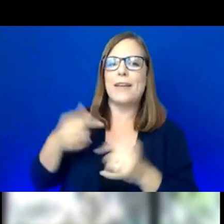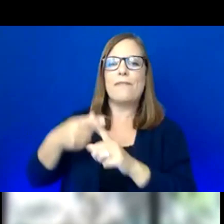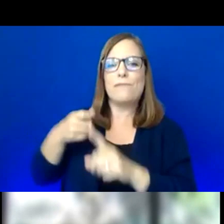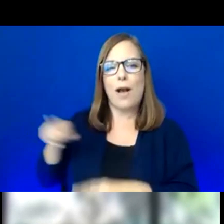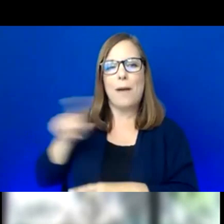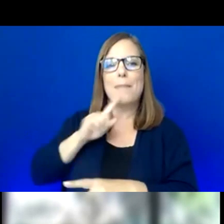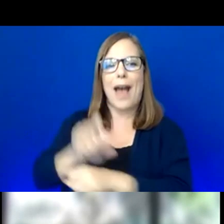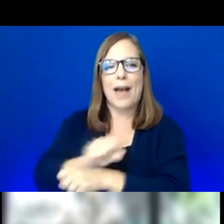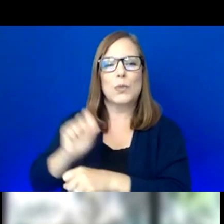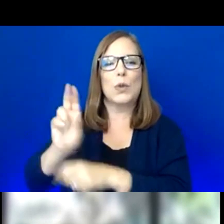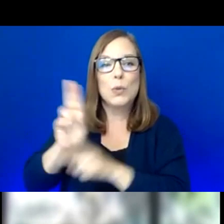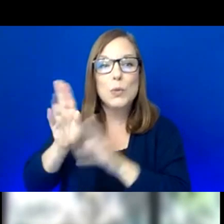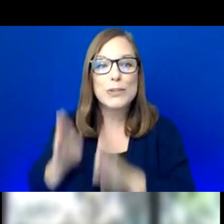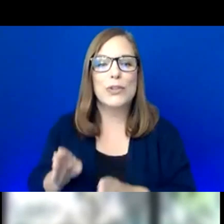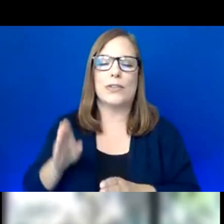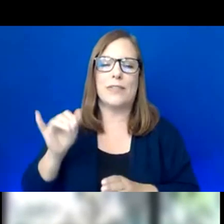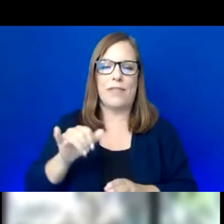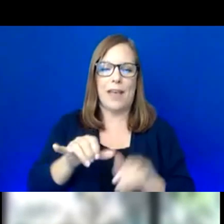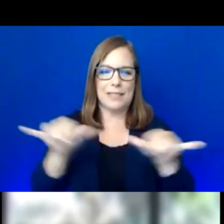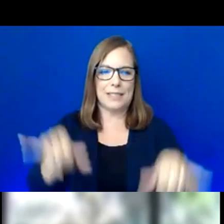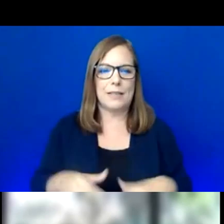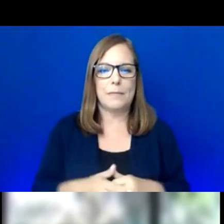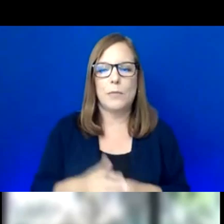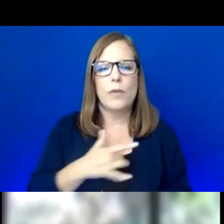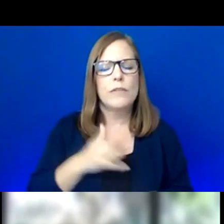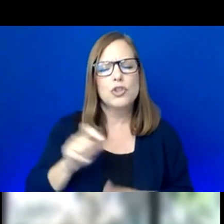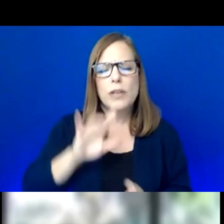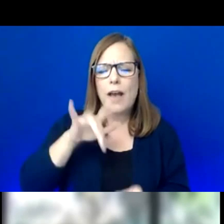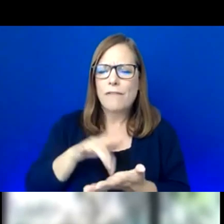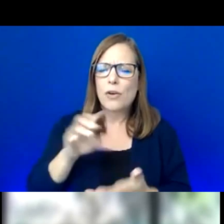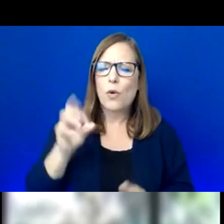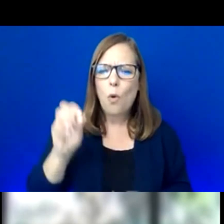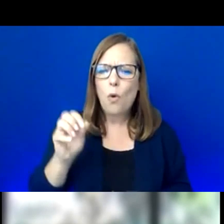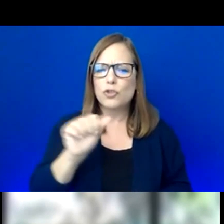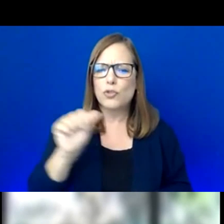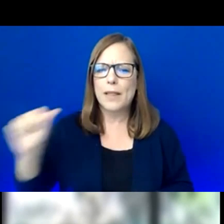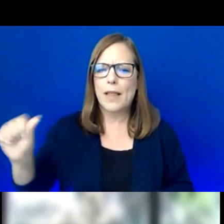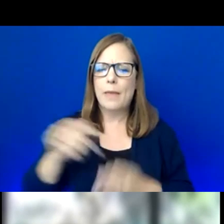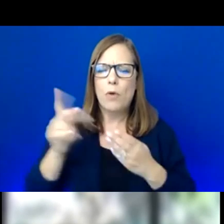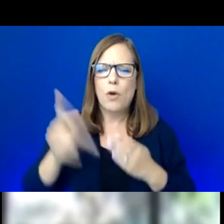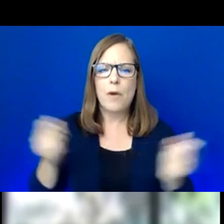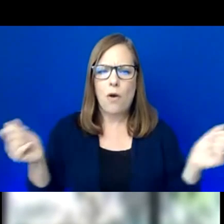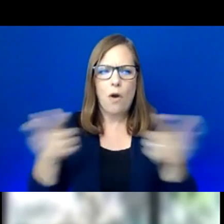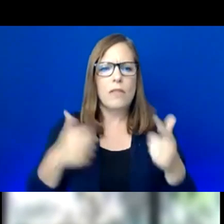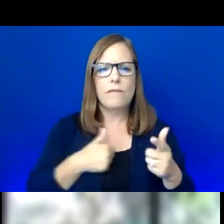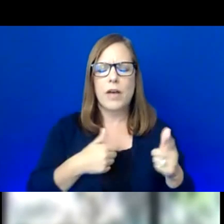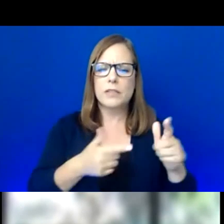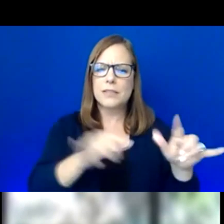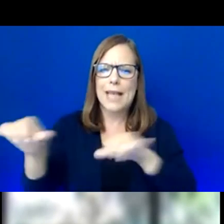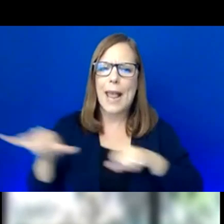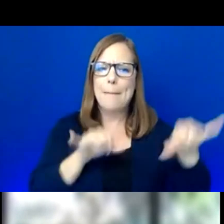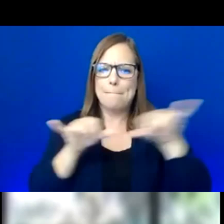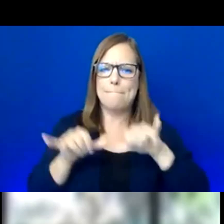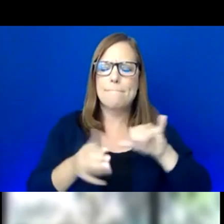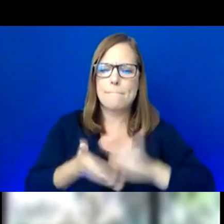there should be core AAA programs that we all operate so that there are consistencies between